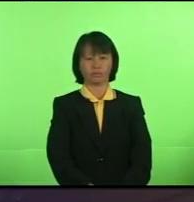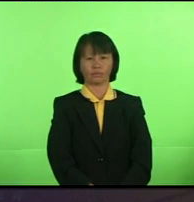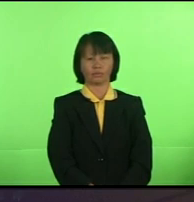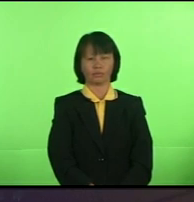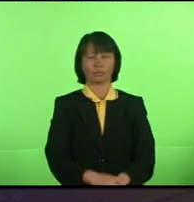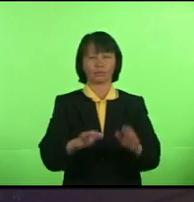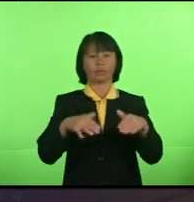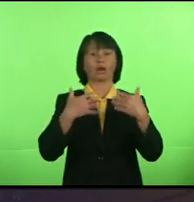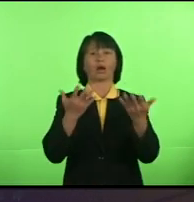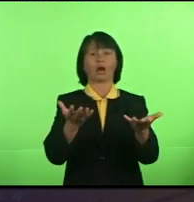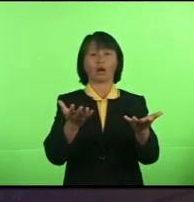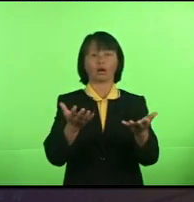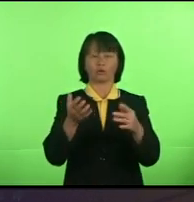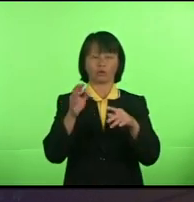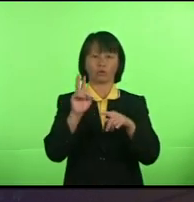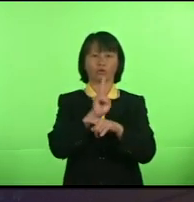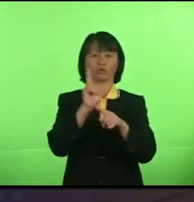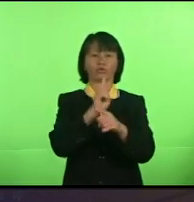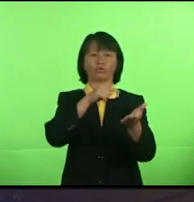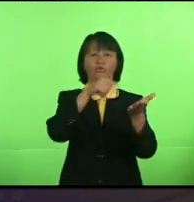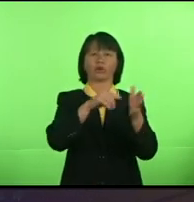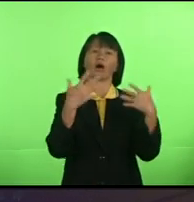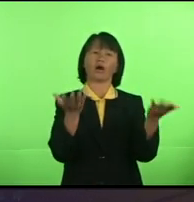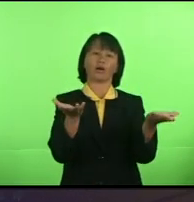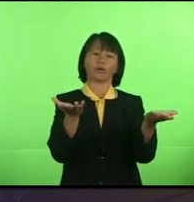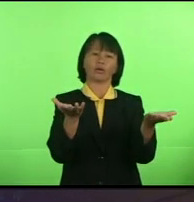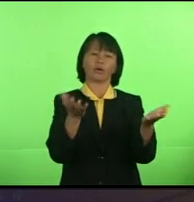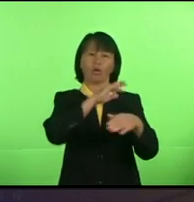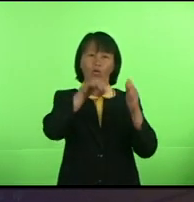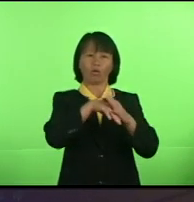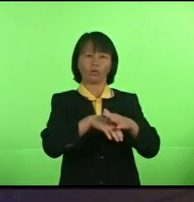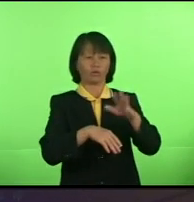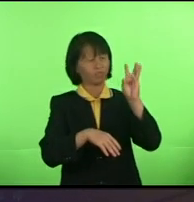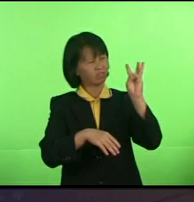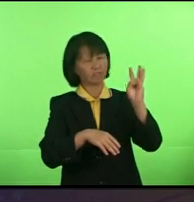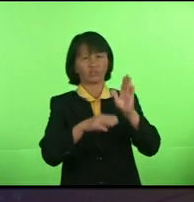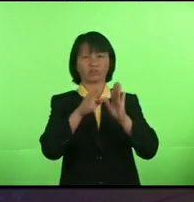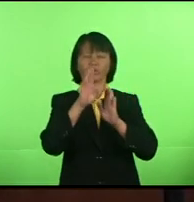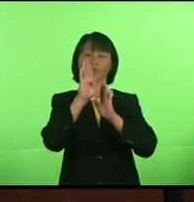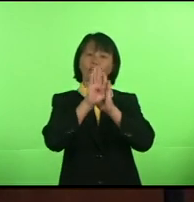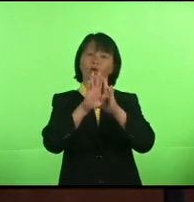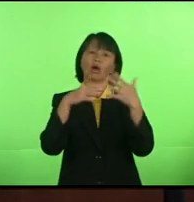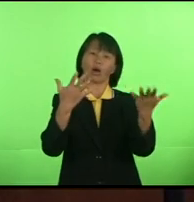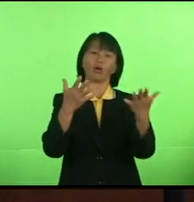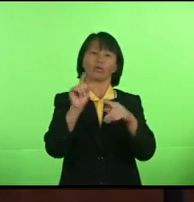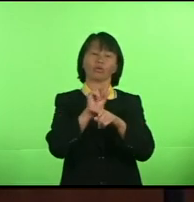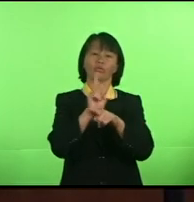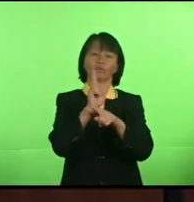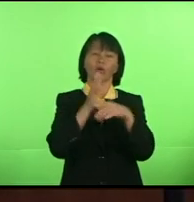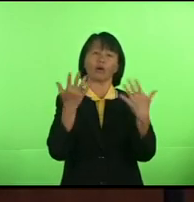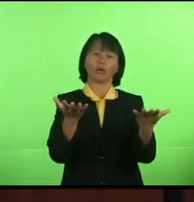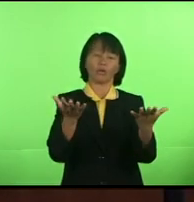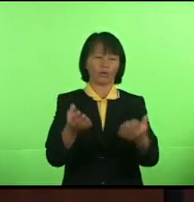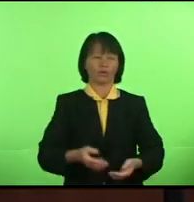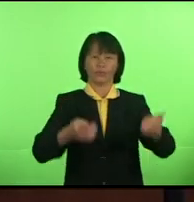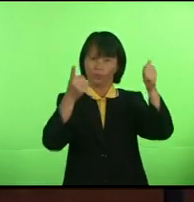So how do you want to use this? How do you want to use all this evidence? So,